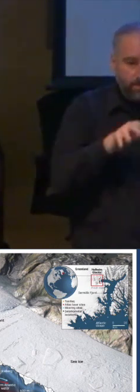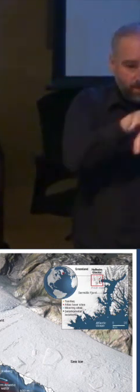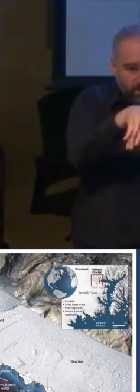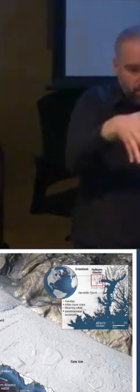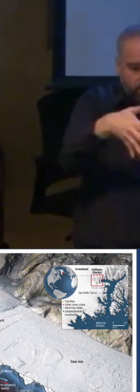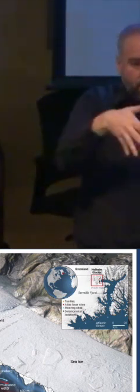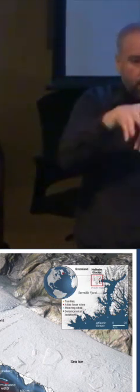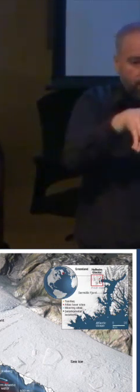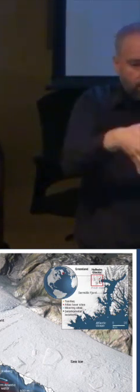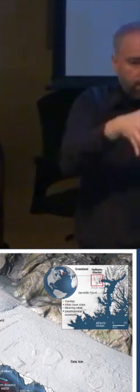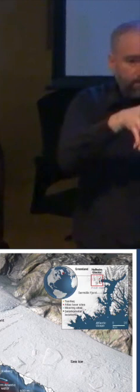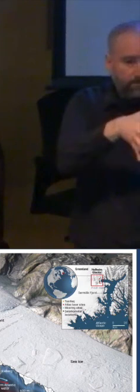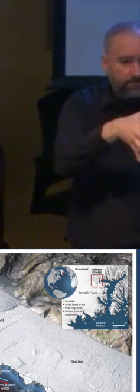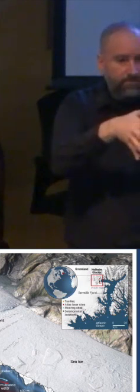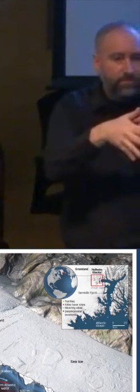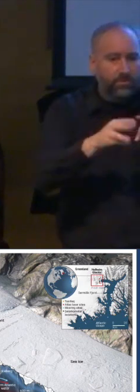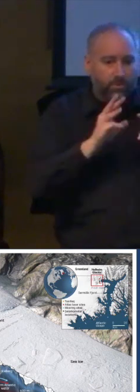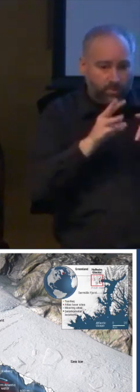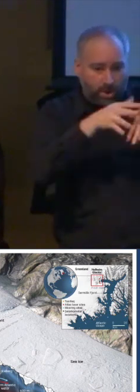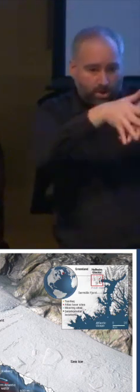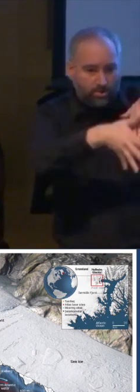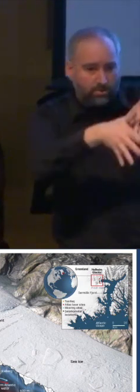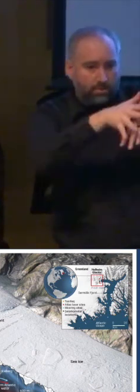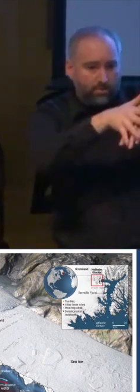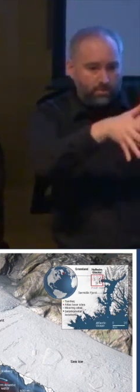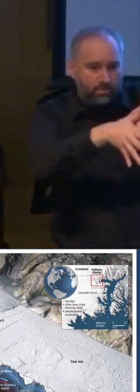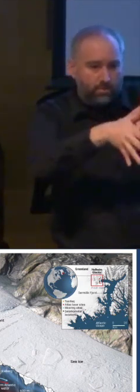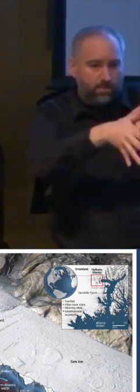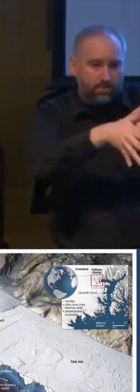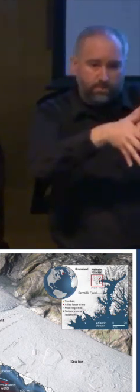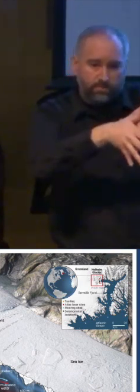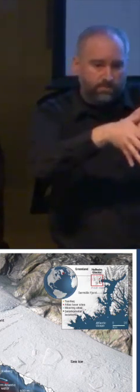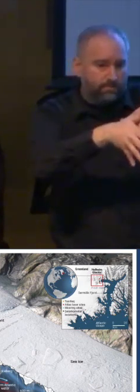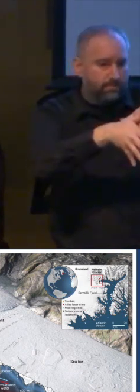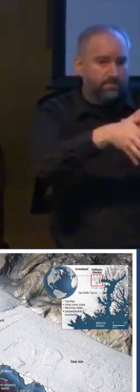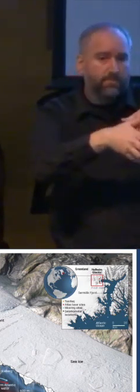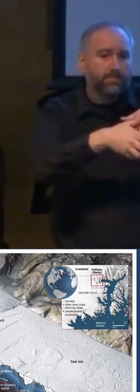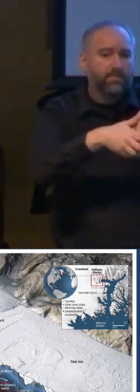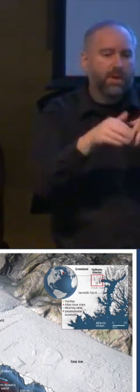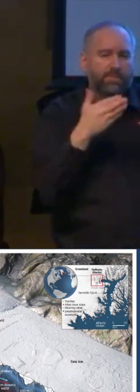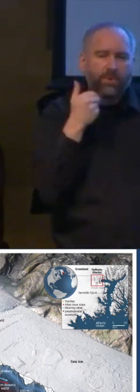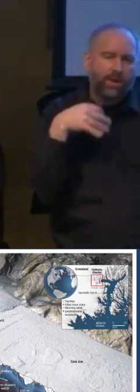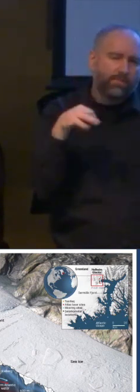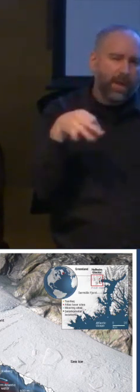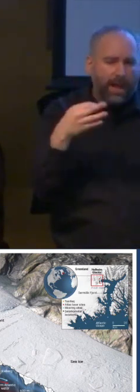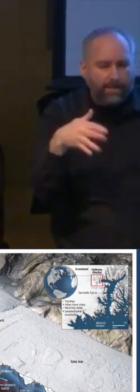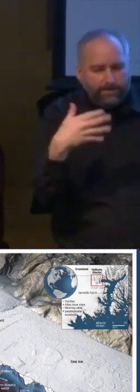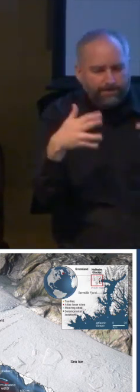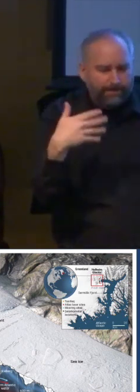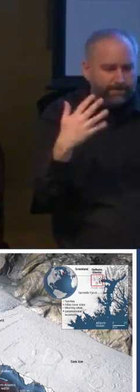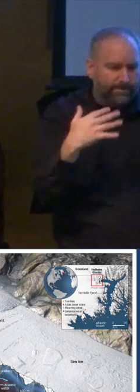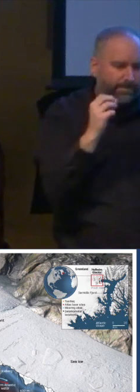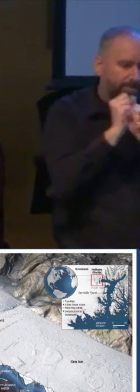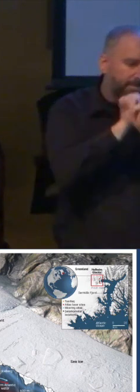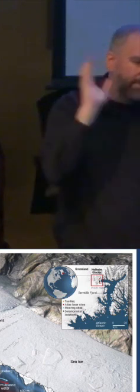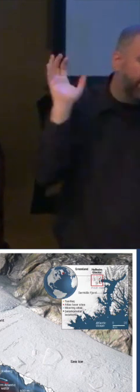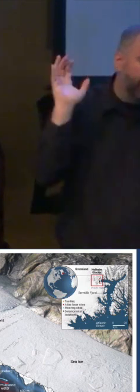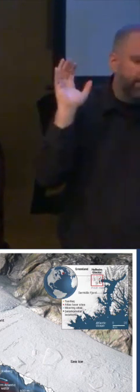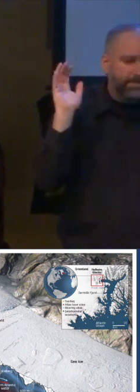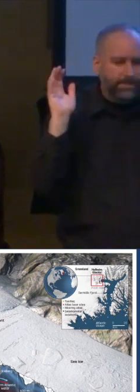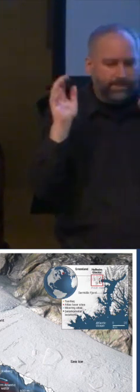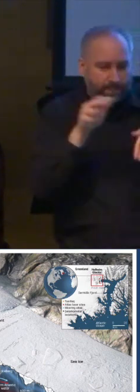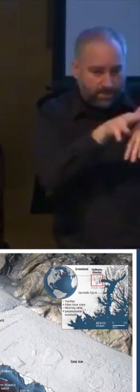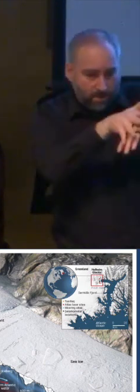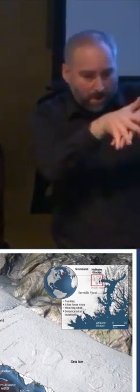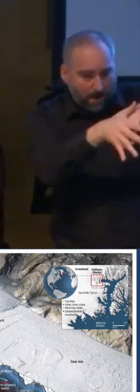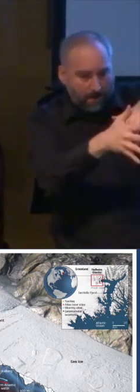can affect its stability in a number of ways. But maybe the best explanation is to think of the melting can reduce